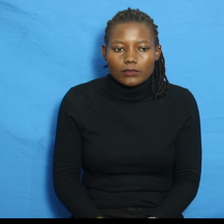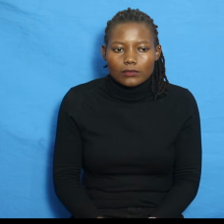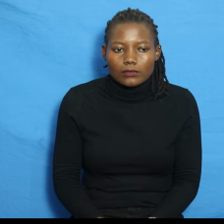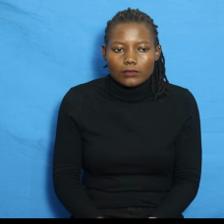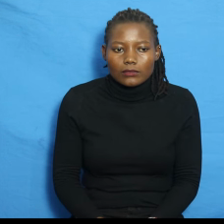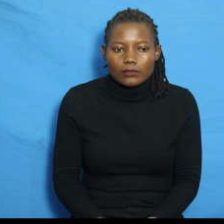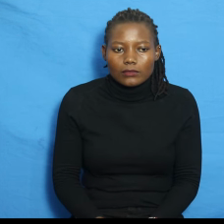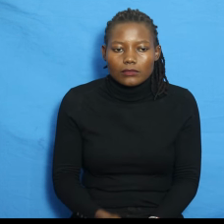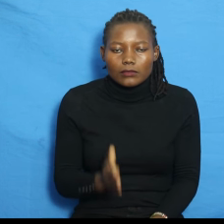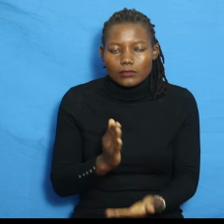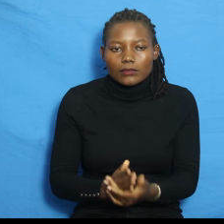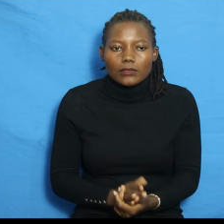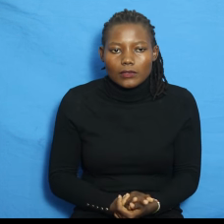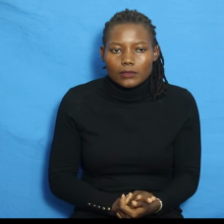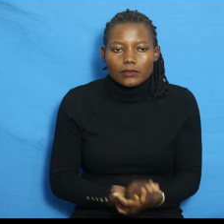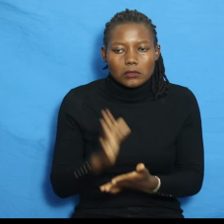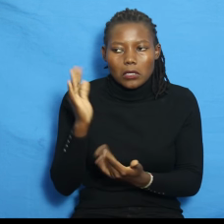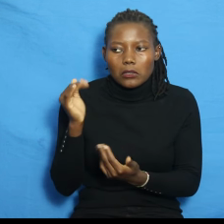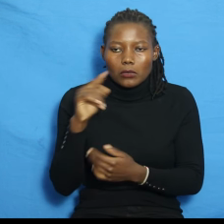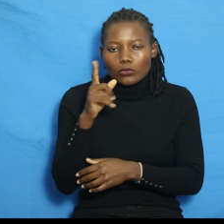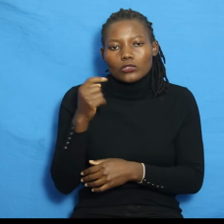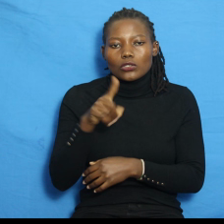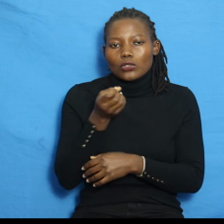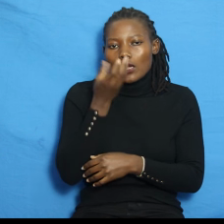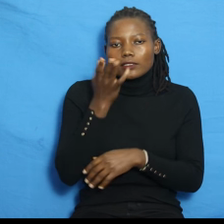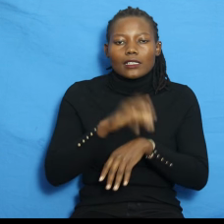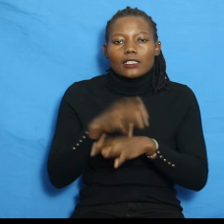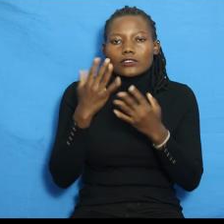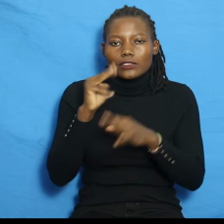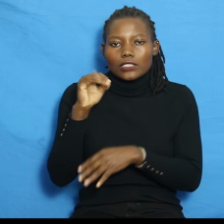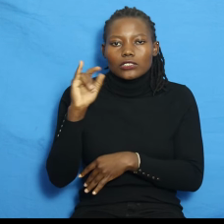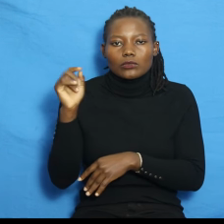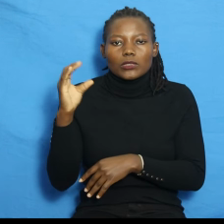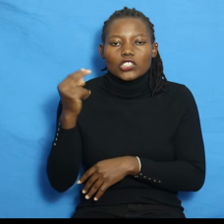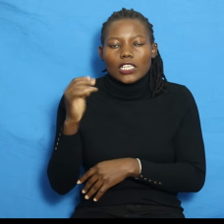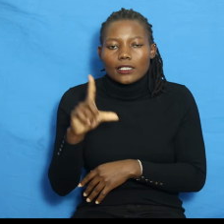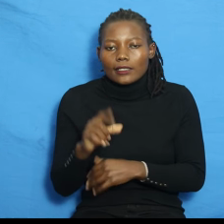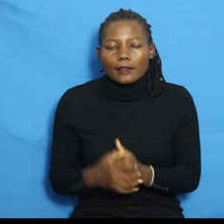All right. So Michelle, I hope your question is answered.